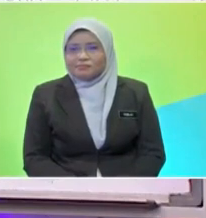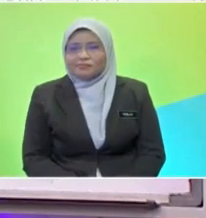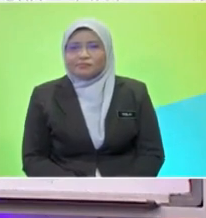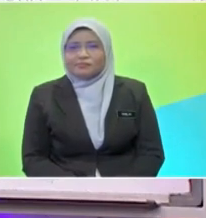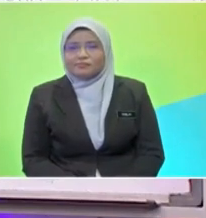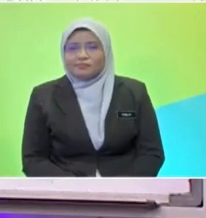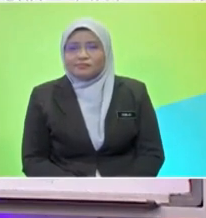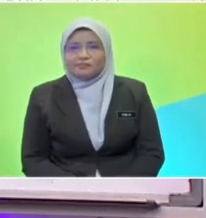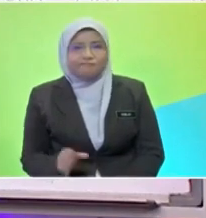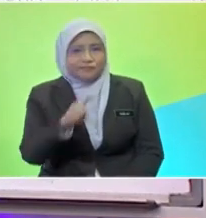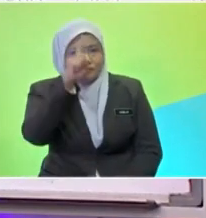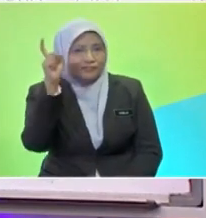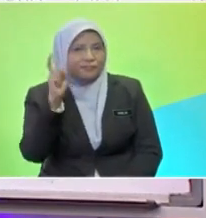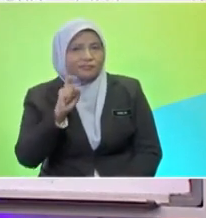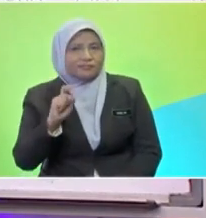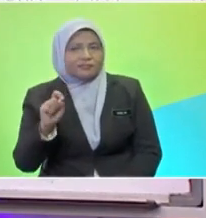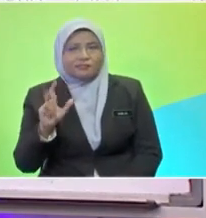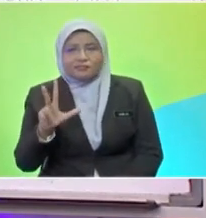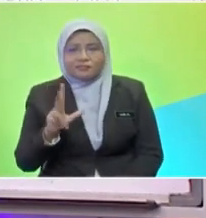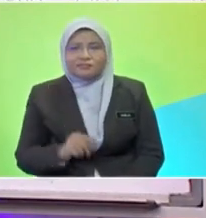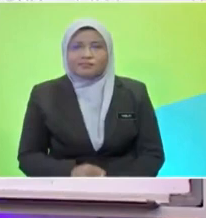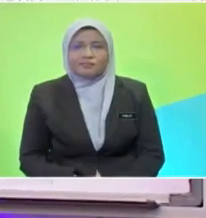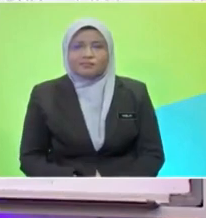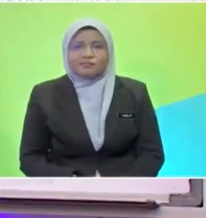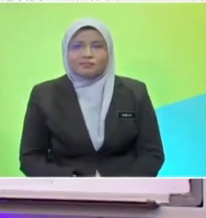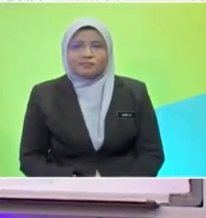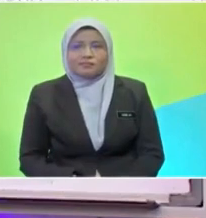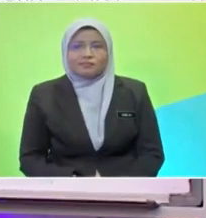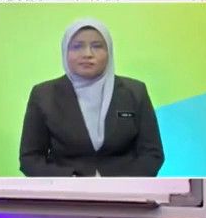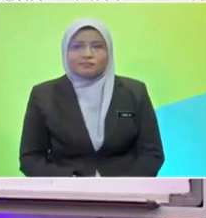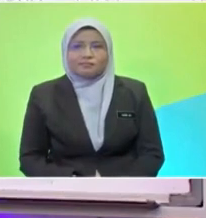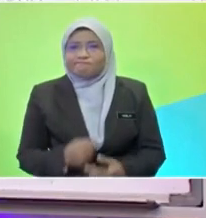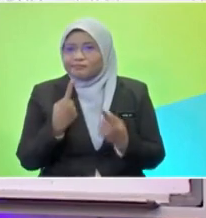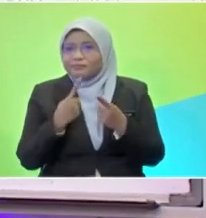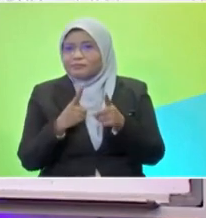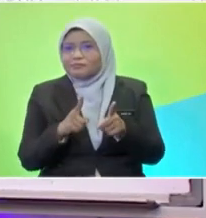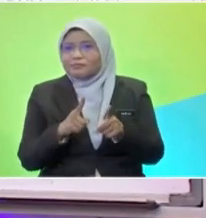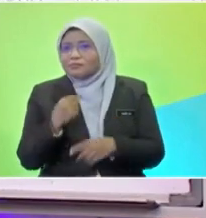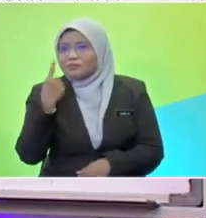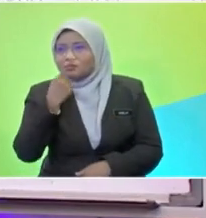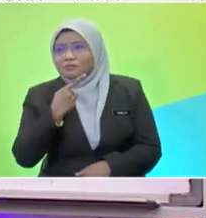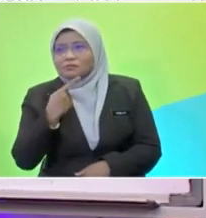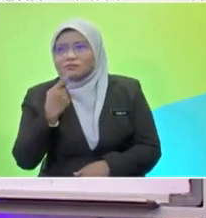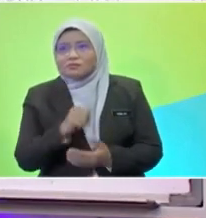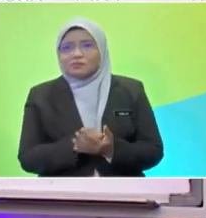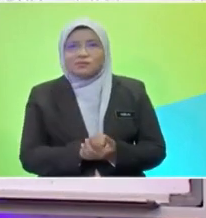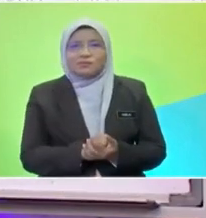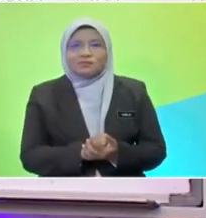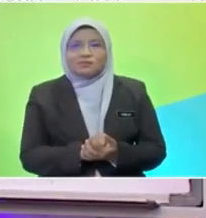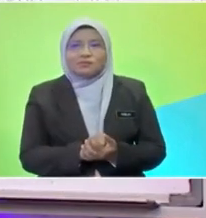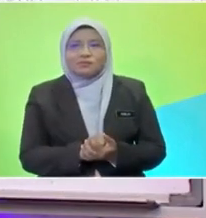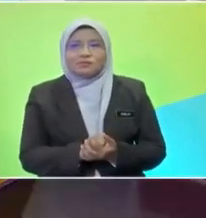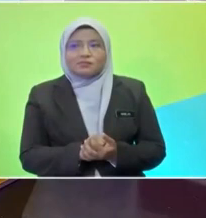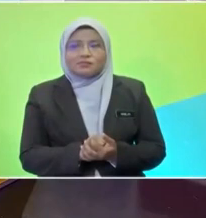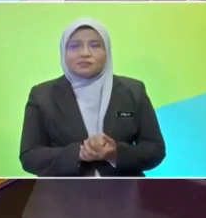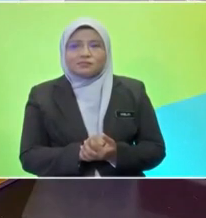countries, places that you have been to as a singer. Okay, come on. Just give us any names, any countries. I actually